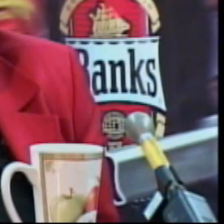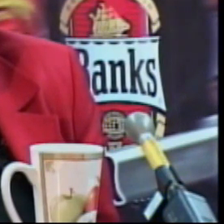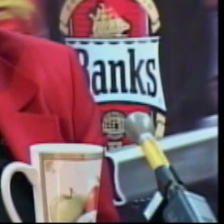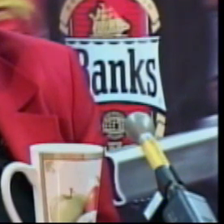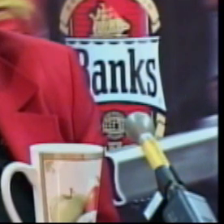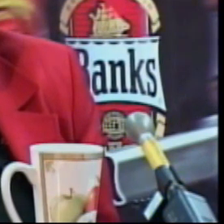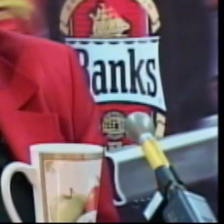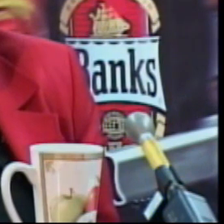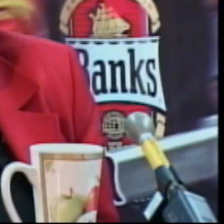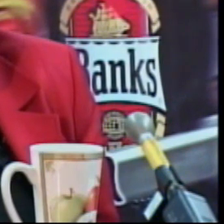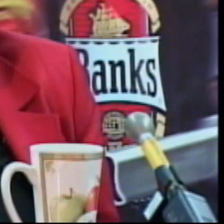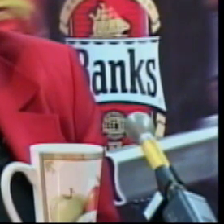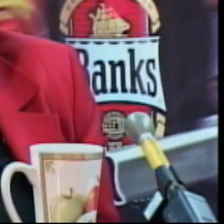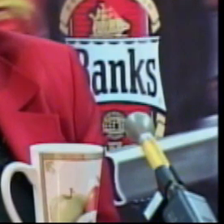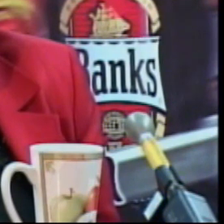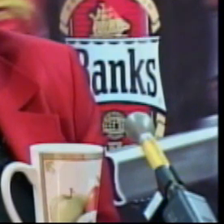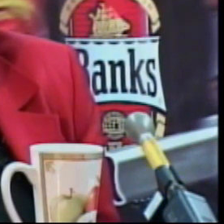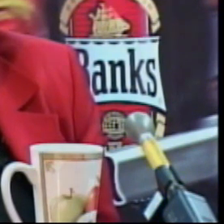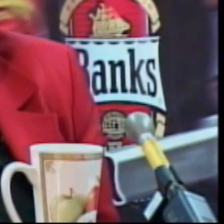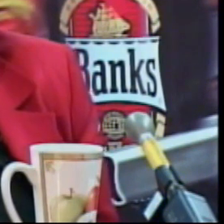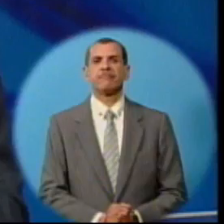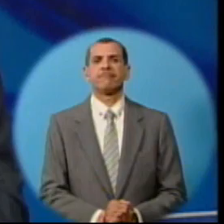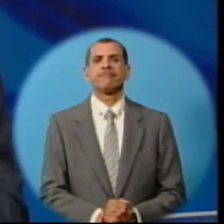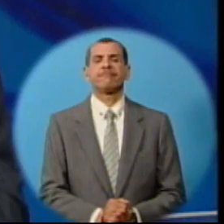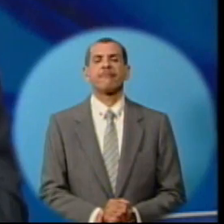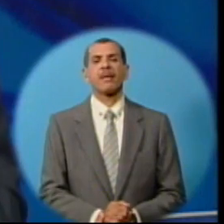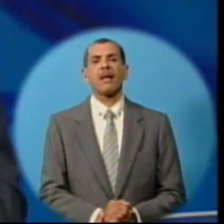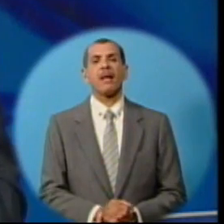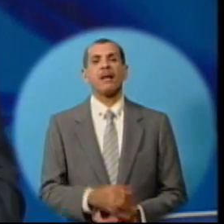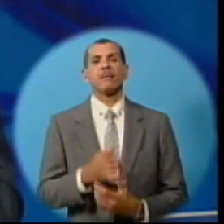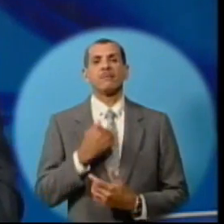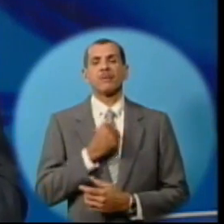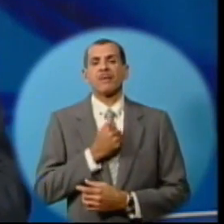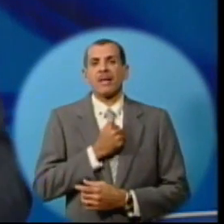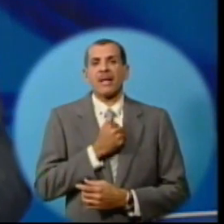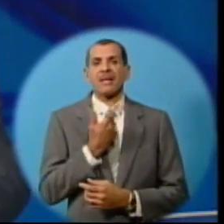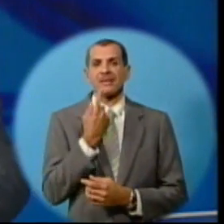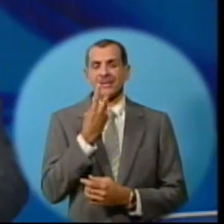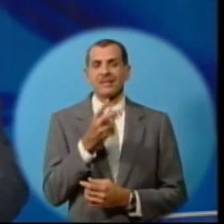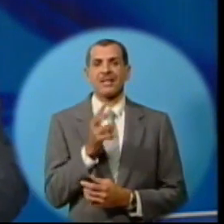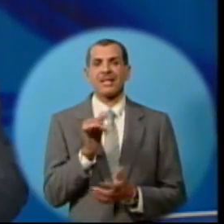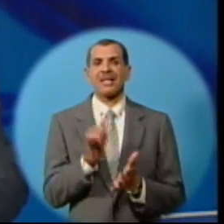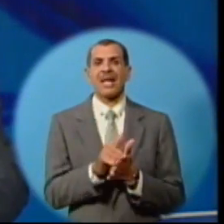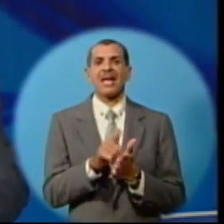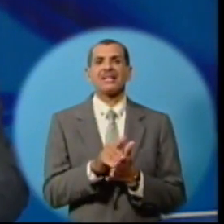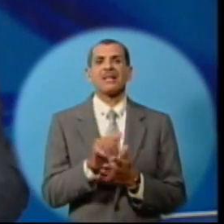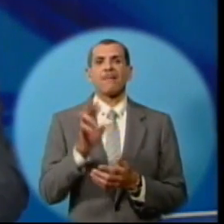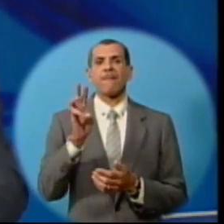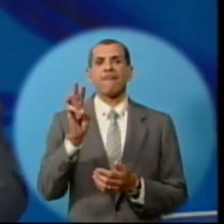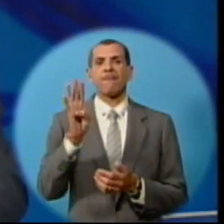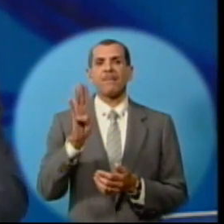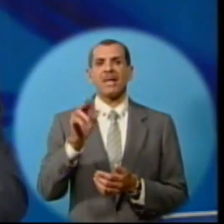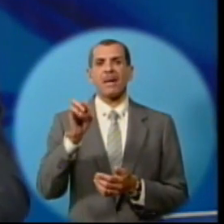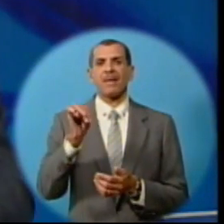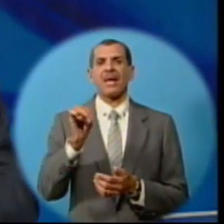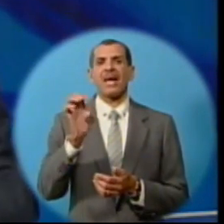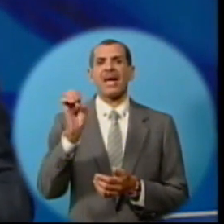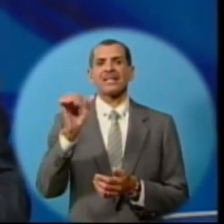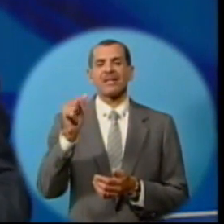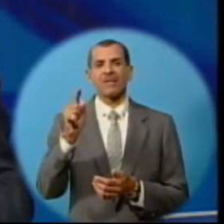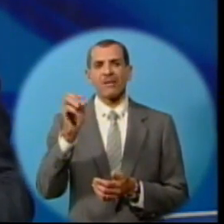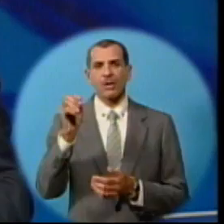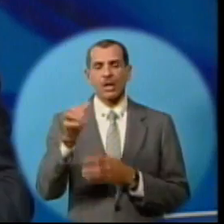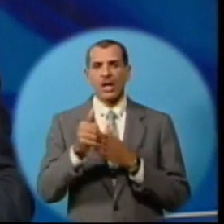very pleased to get the feedback. We do apologize, as you recognize, that is the BMA's executive director,